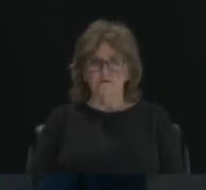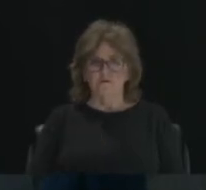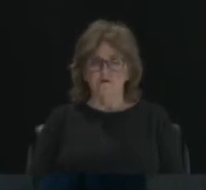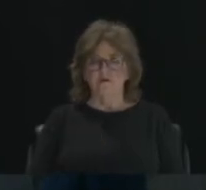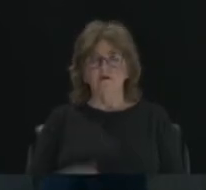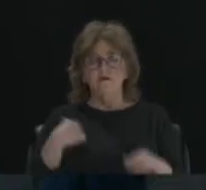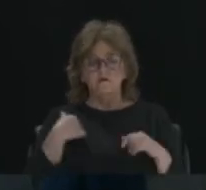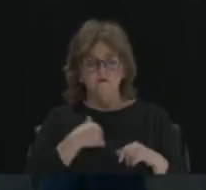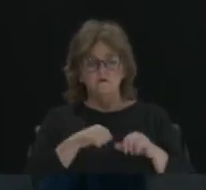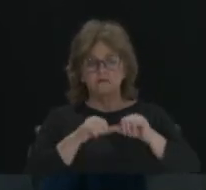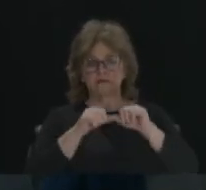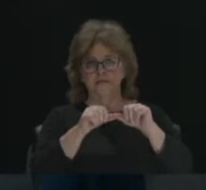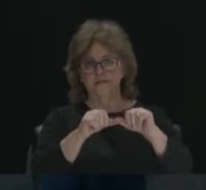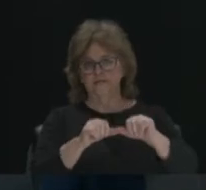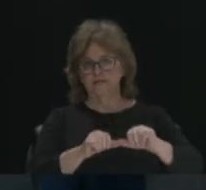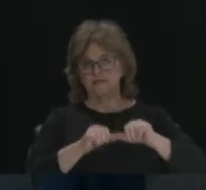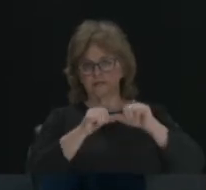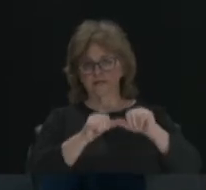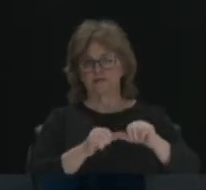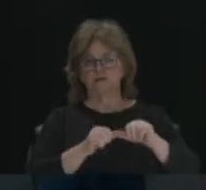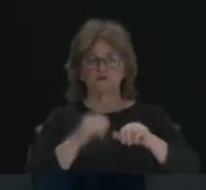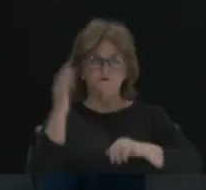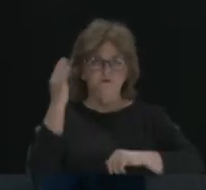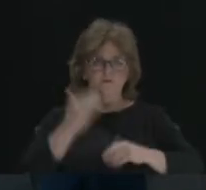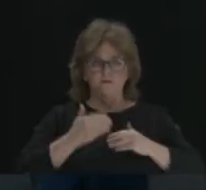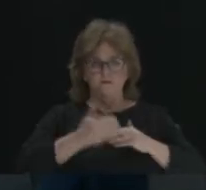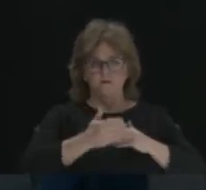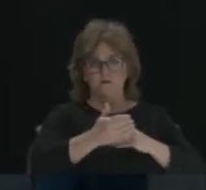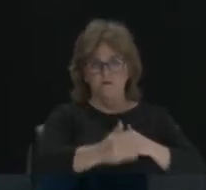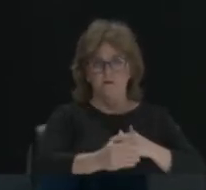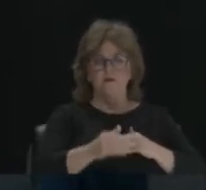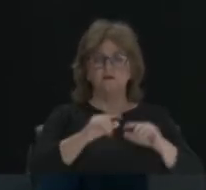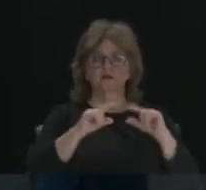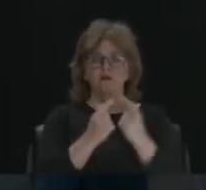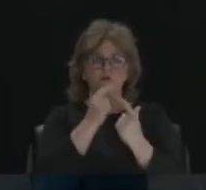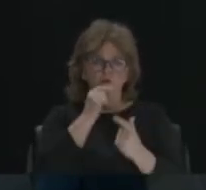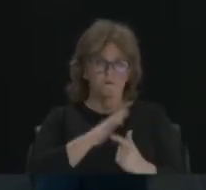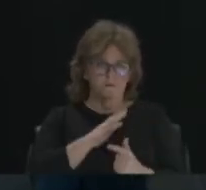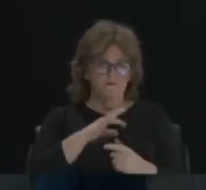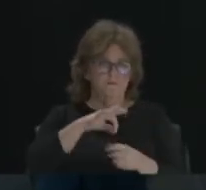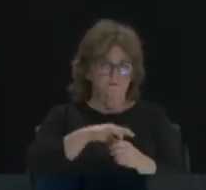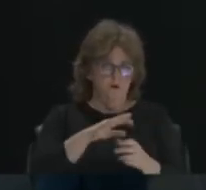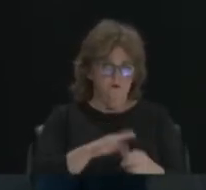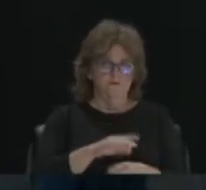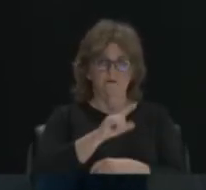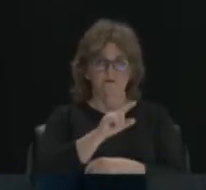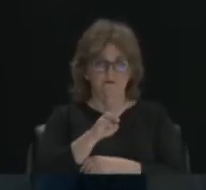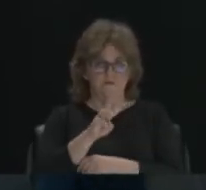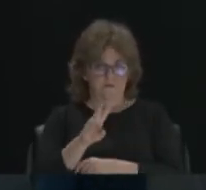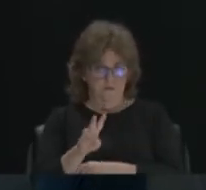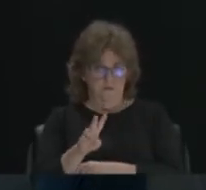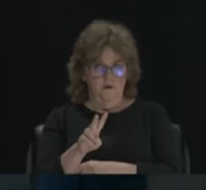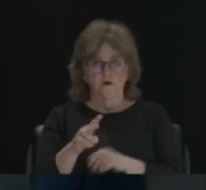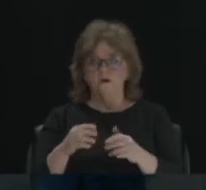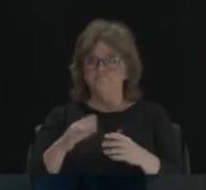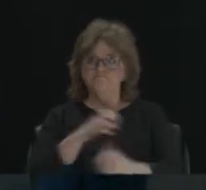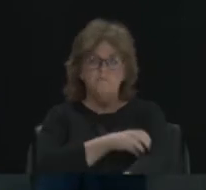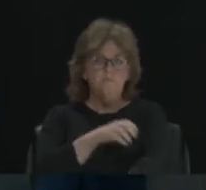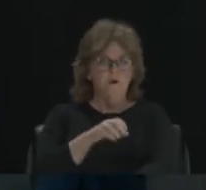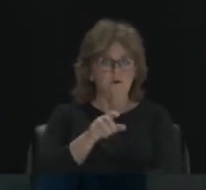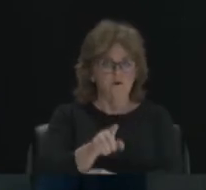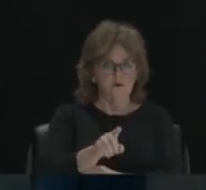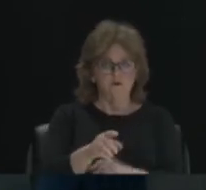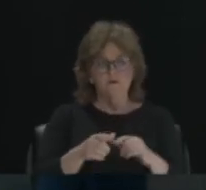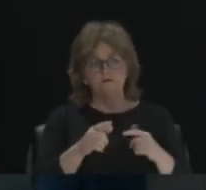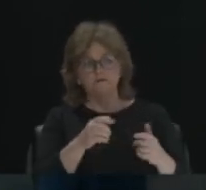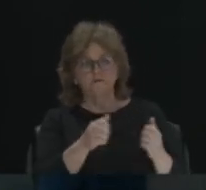We continue our series entitled League of Women Voters Empowering You, a program designed by the League of Women Voters in